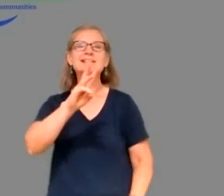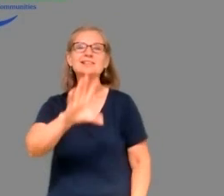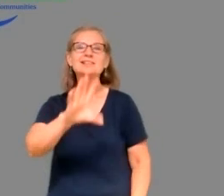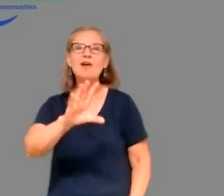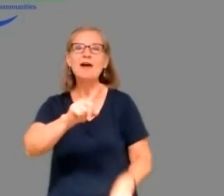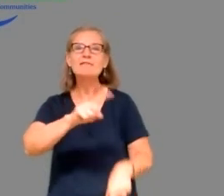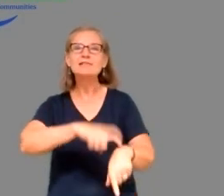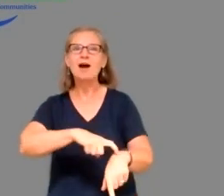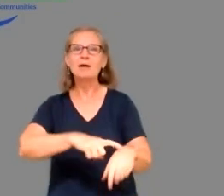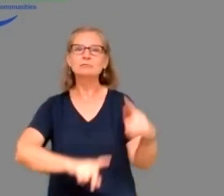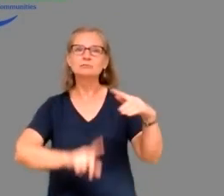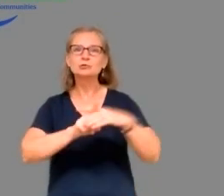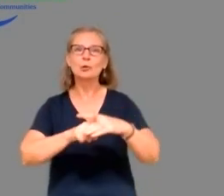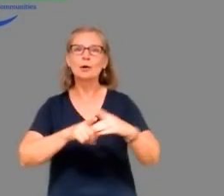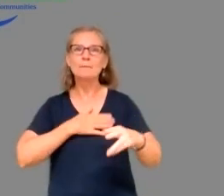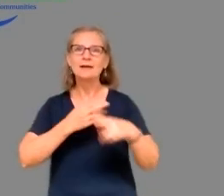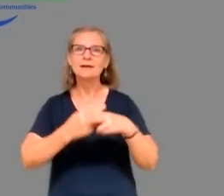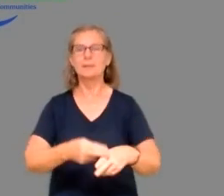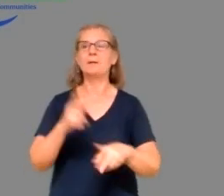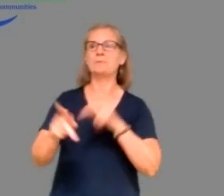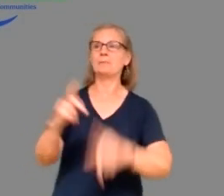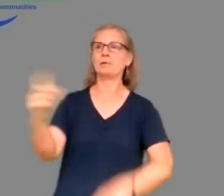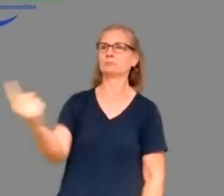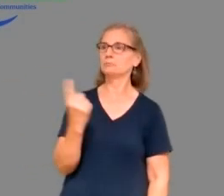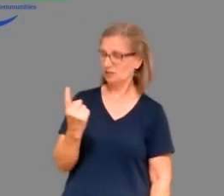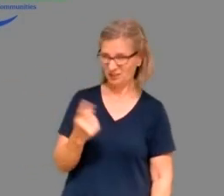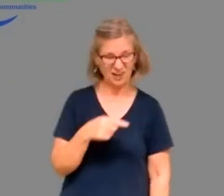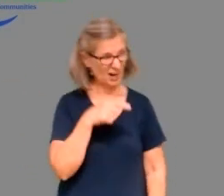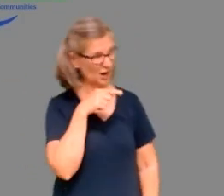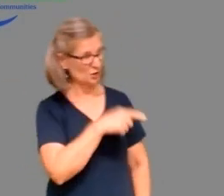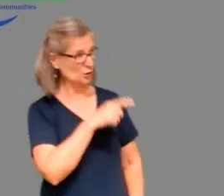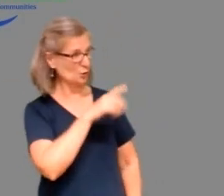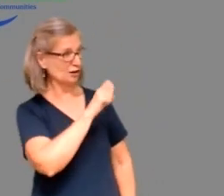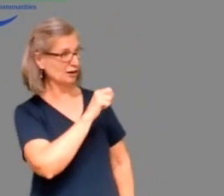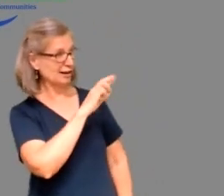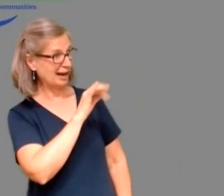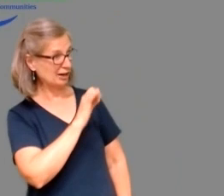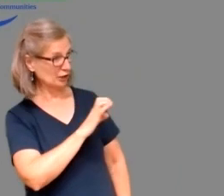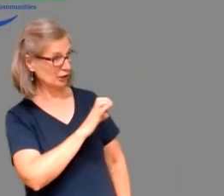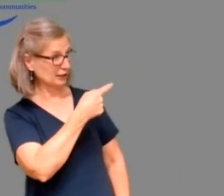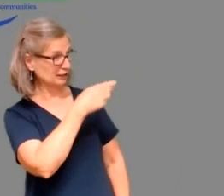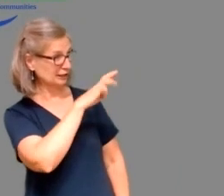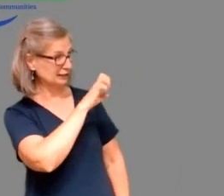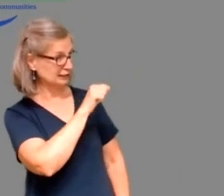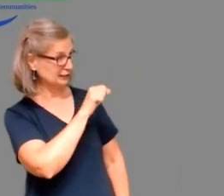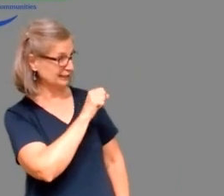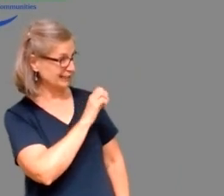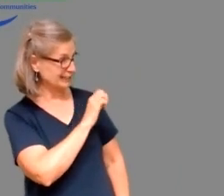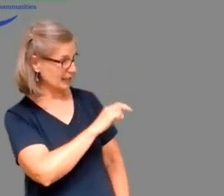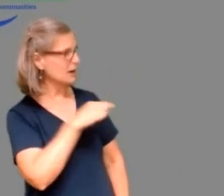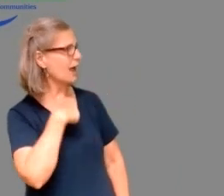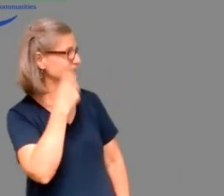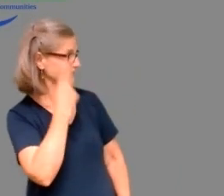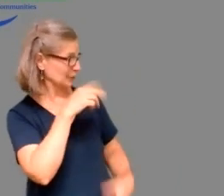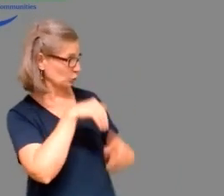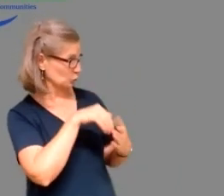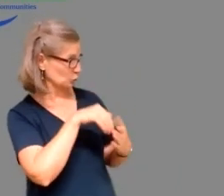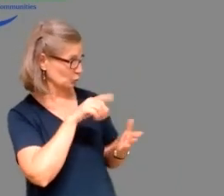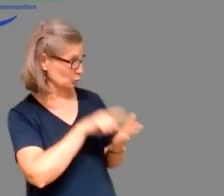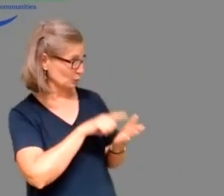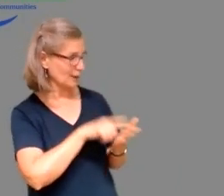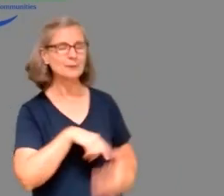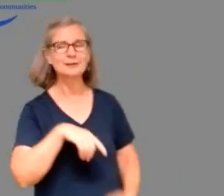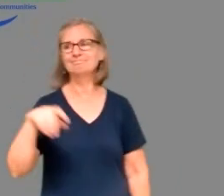I've had people walk up, "Are you the Eric Gleason we see in the paper?" I'm like, I'm the only one here. So that is